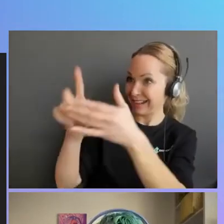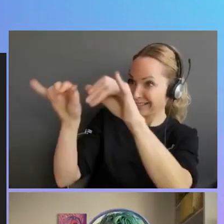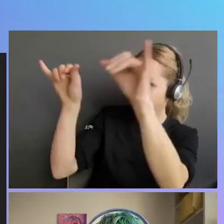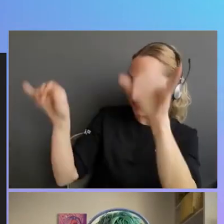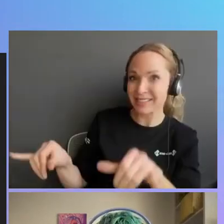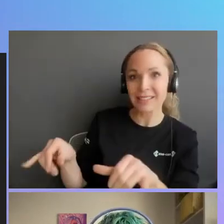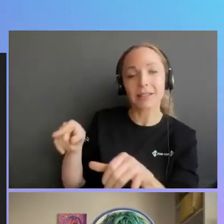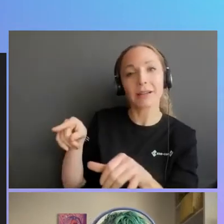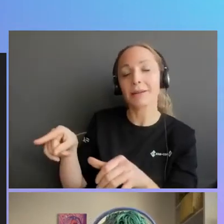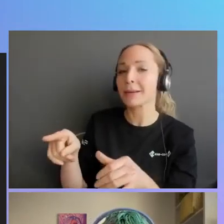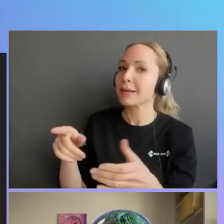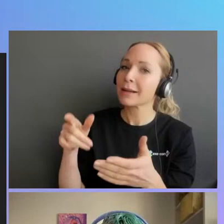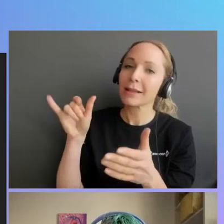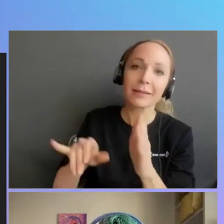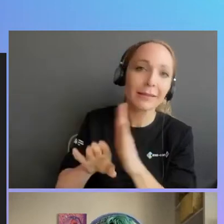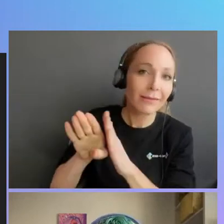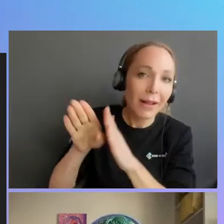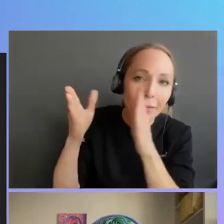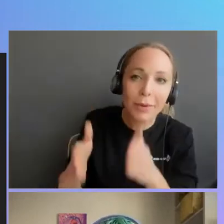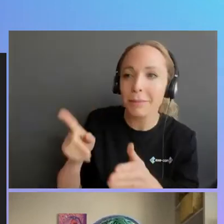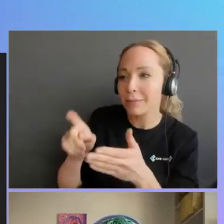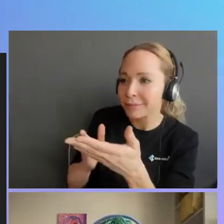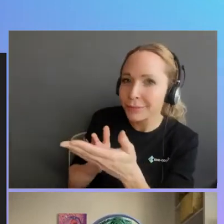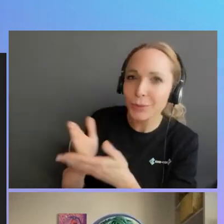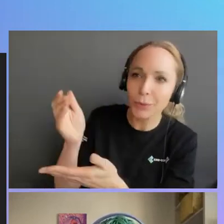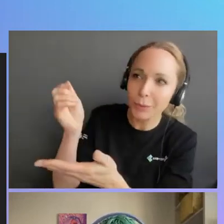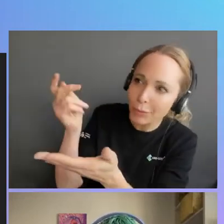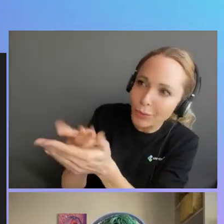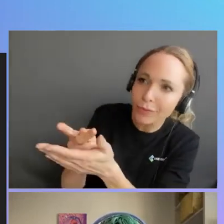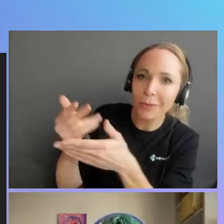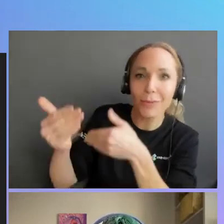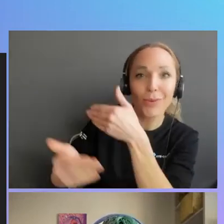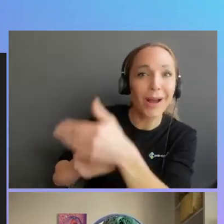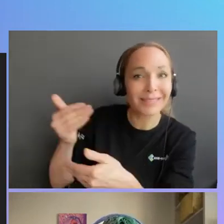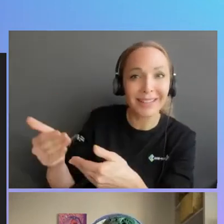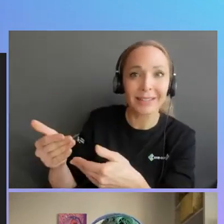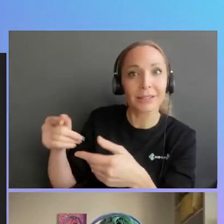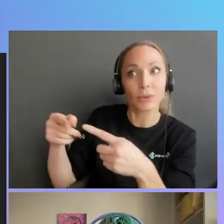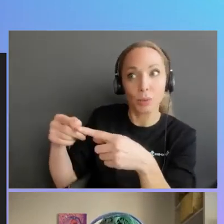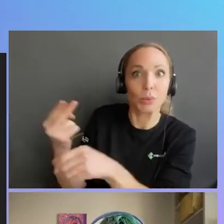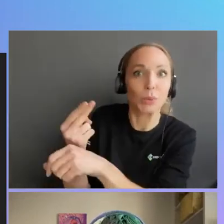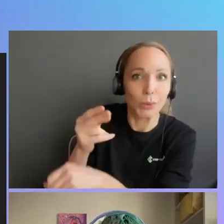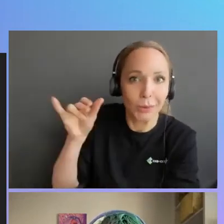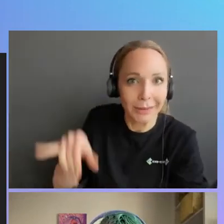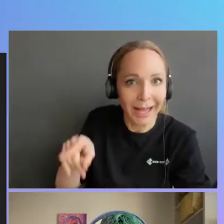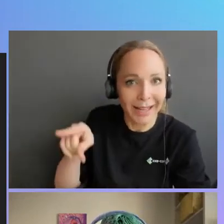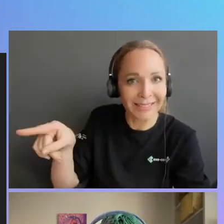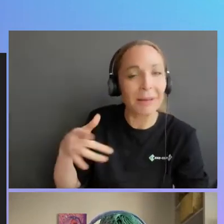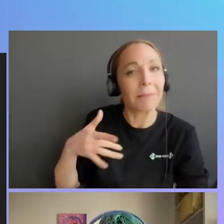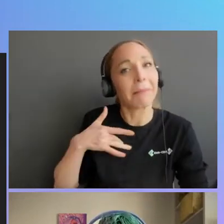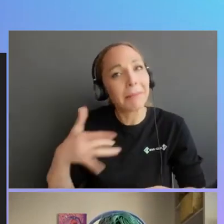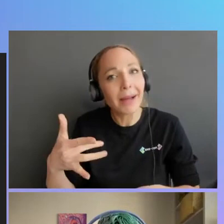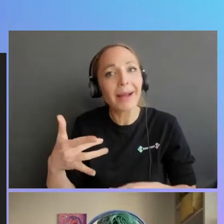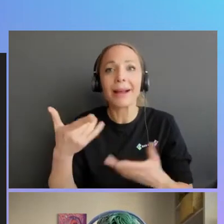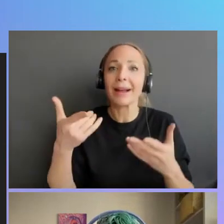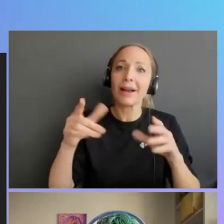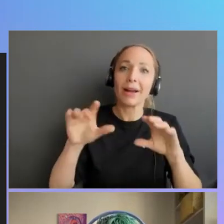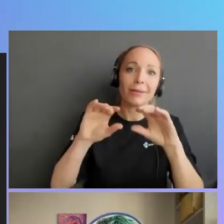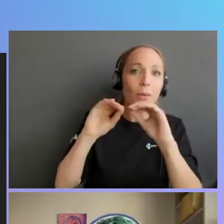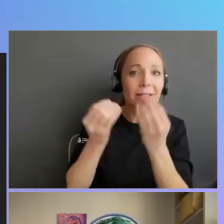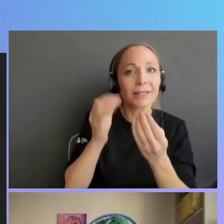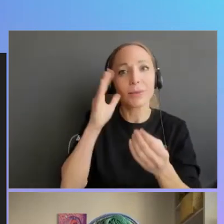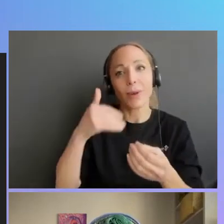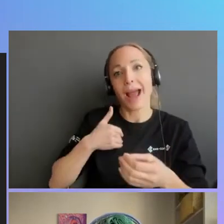some sort of approval process. So a lot of times organizations will have a design system team or a component library